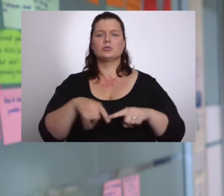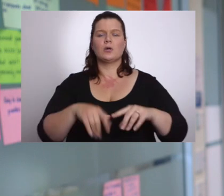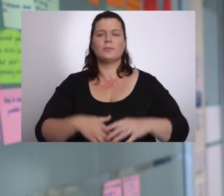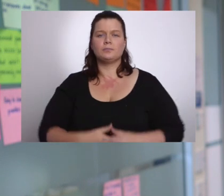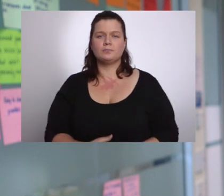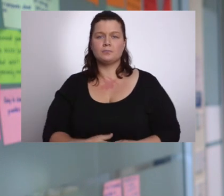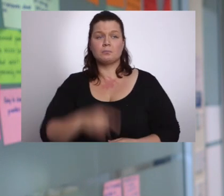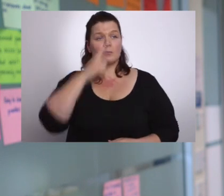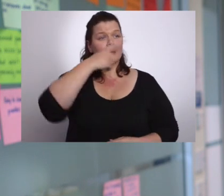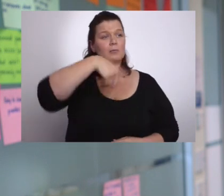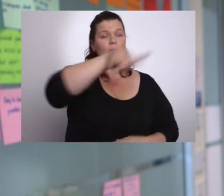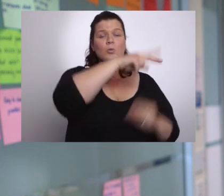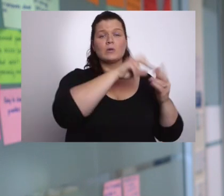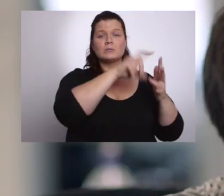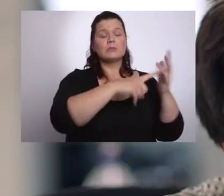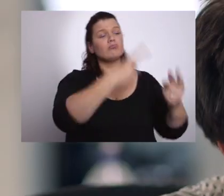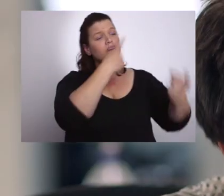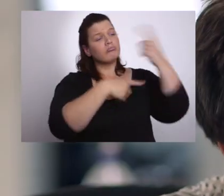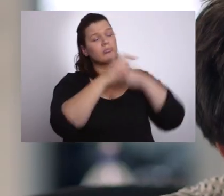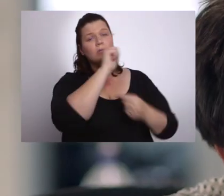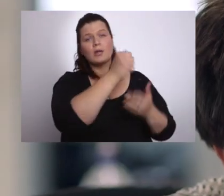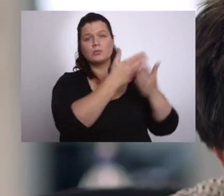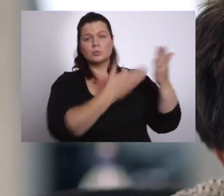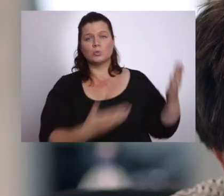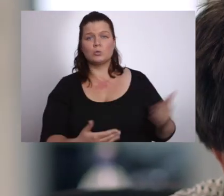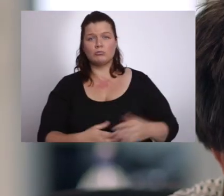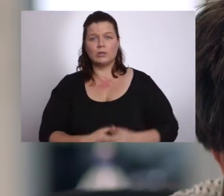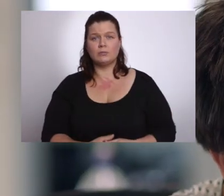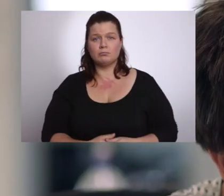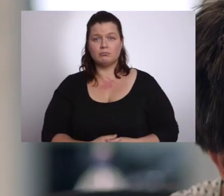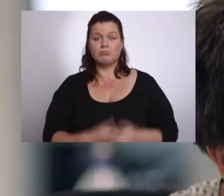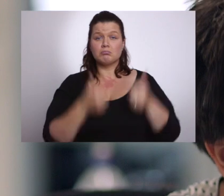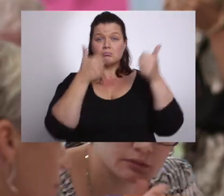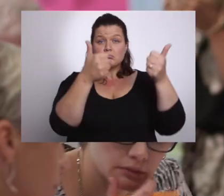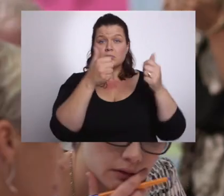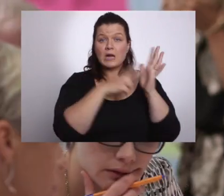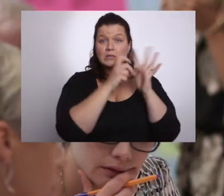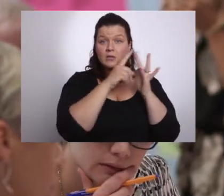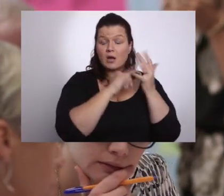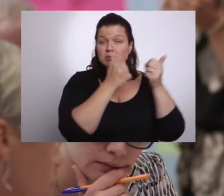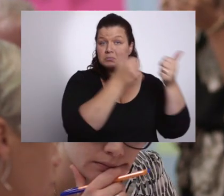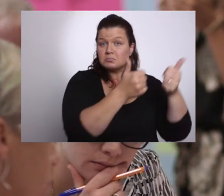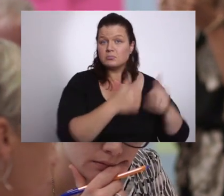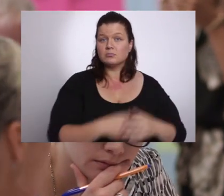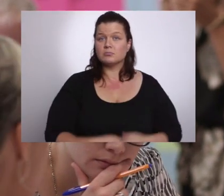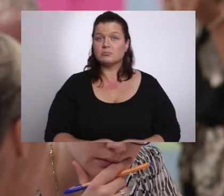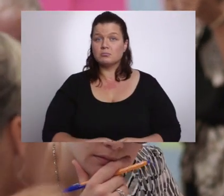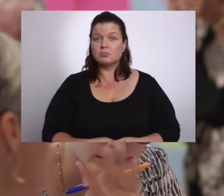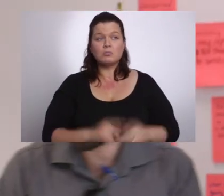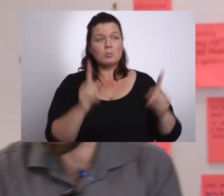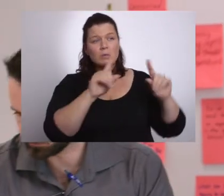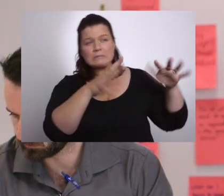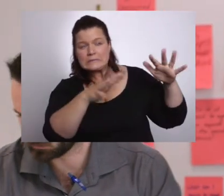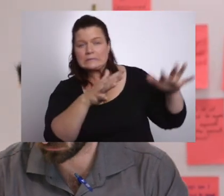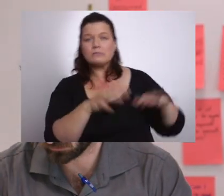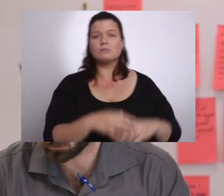impact do people think the NDIS is having? Overall, what are the issues that we want to know about? As well as sort of looking at,